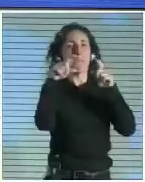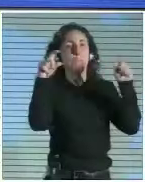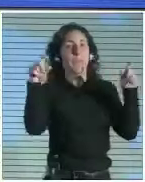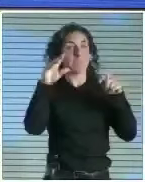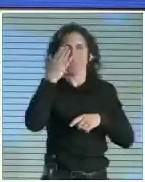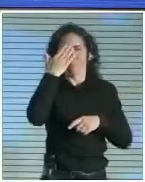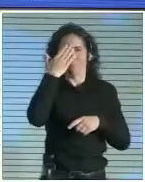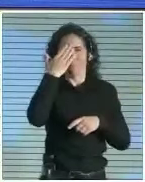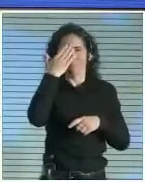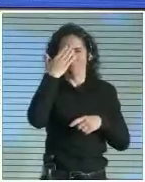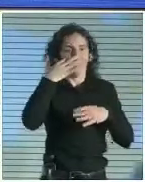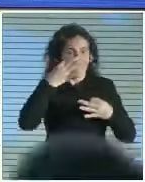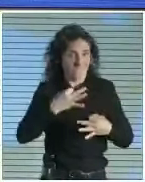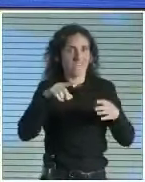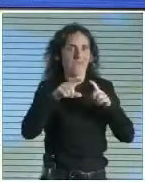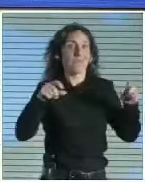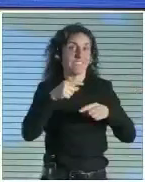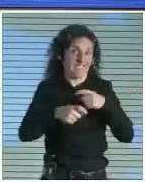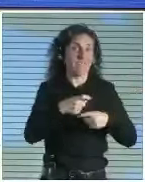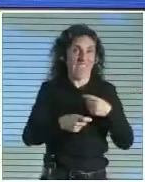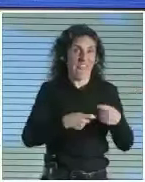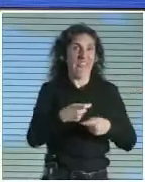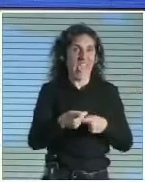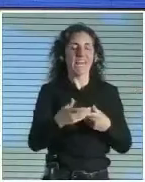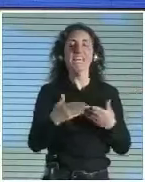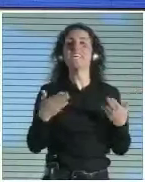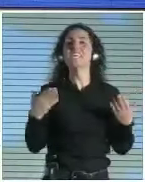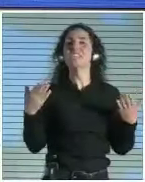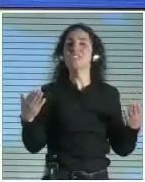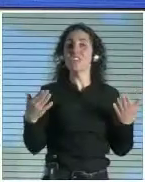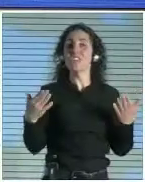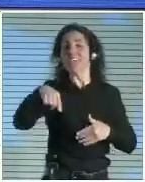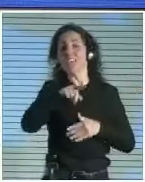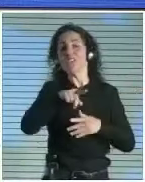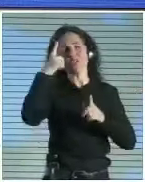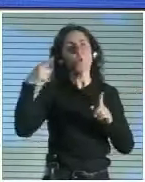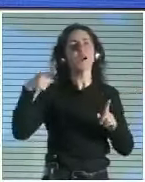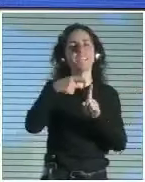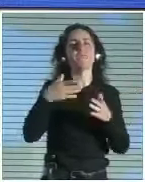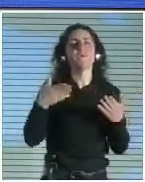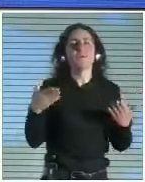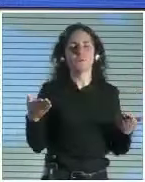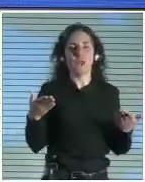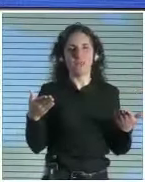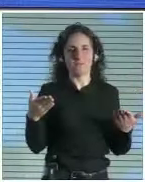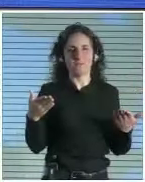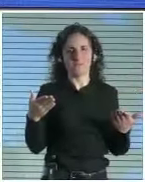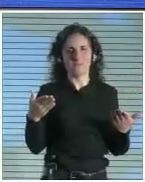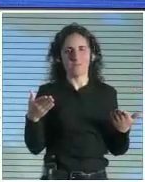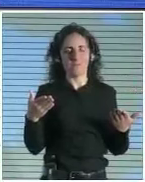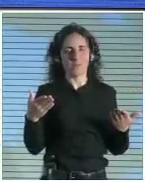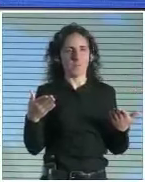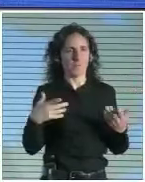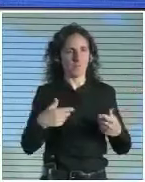They would like to save energy, because if they save energy, they save money. And over the 20 years ago, they